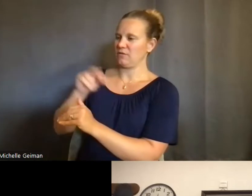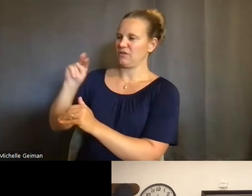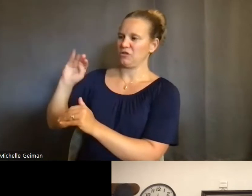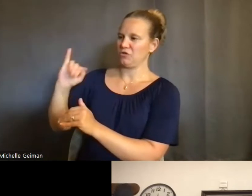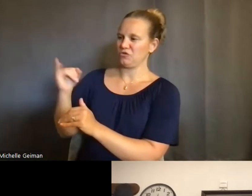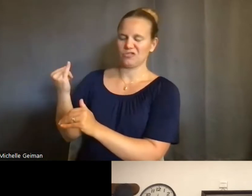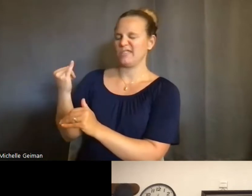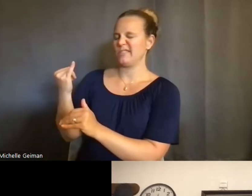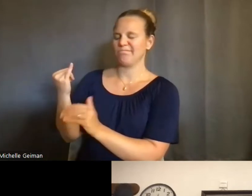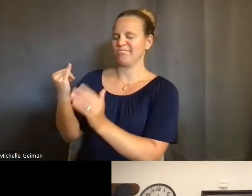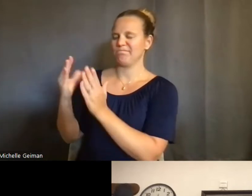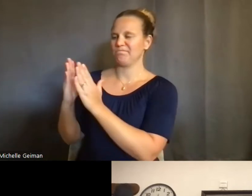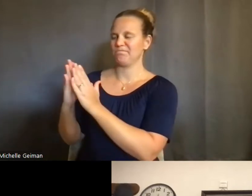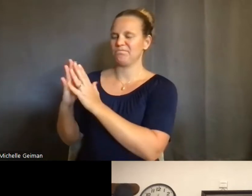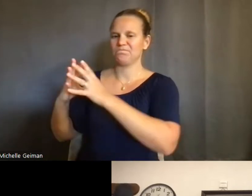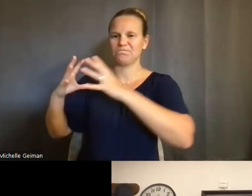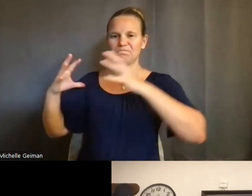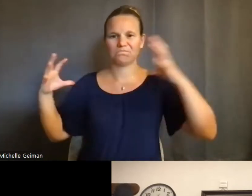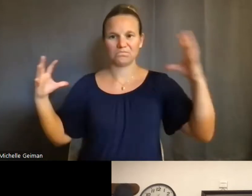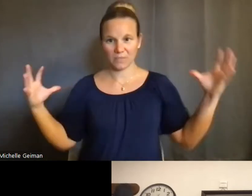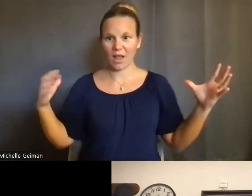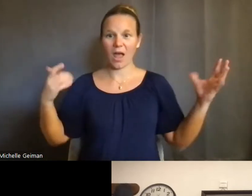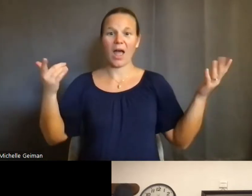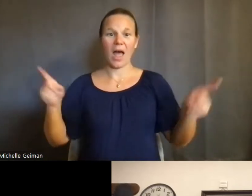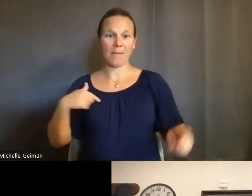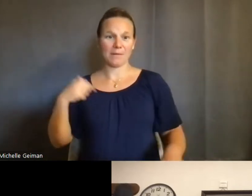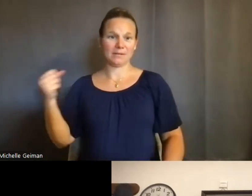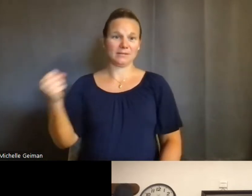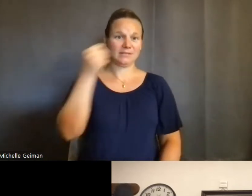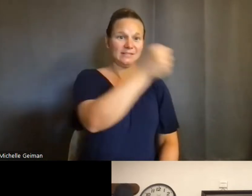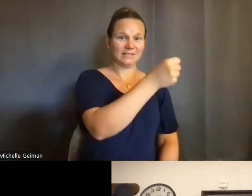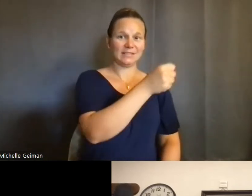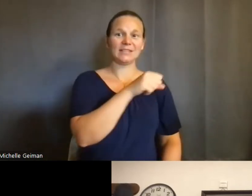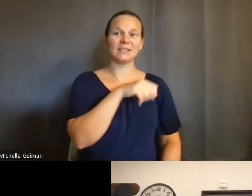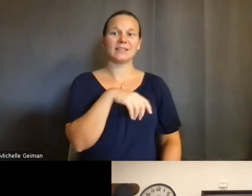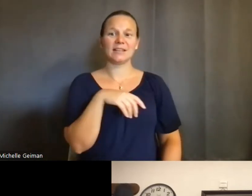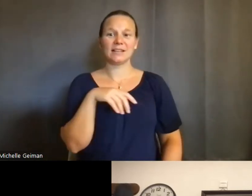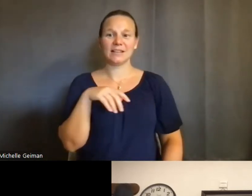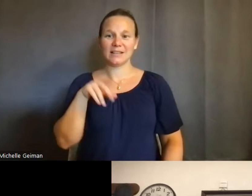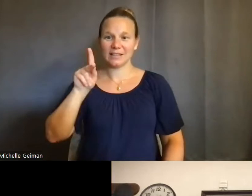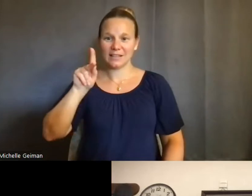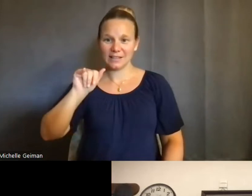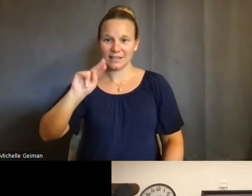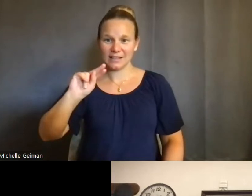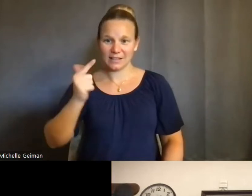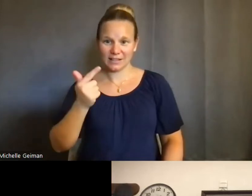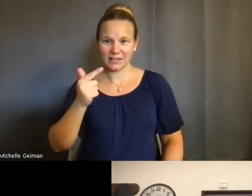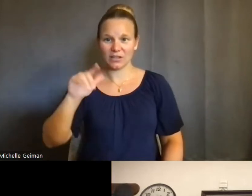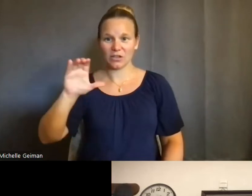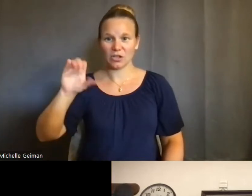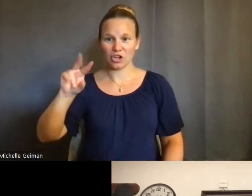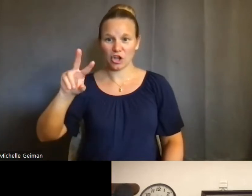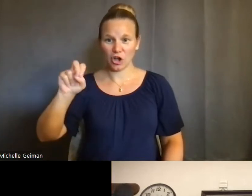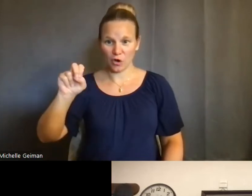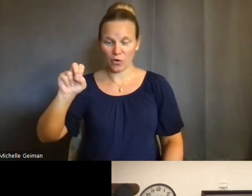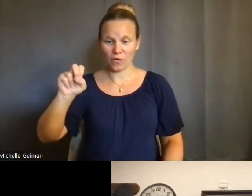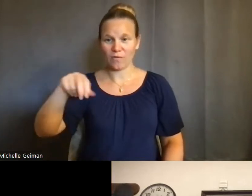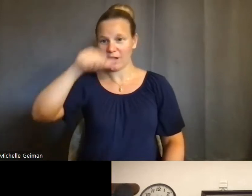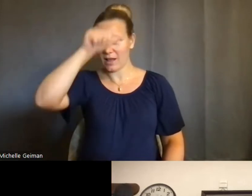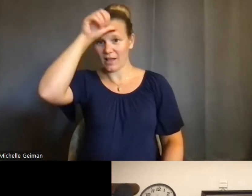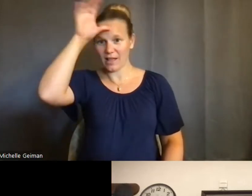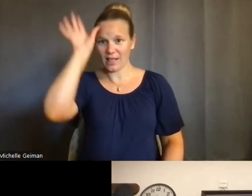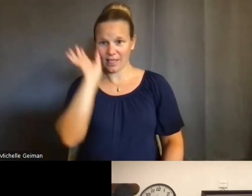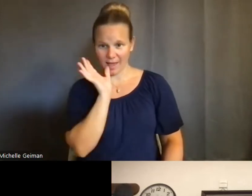into a school. And that landed me here in King Cove in Alaska, which is a small community right on the tip of the